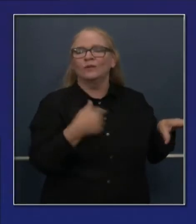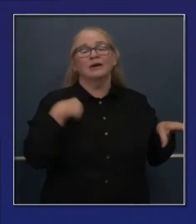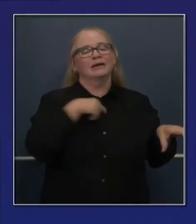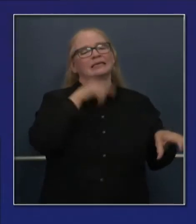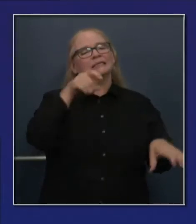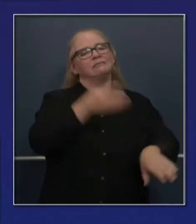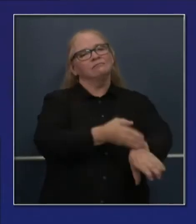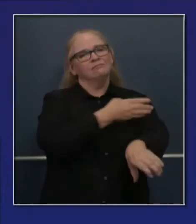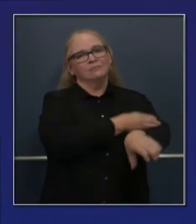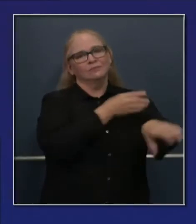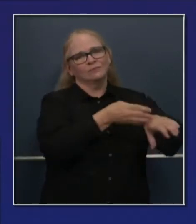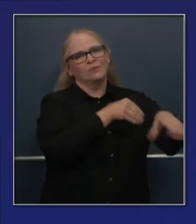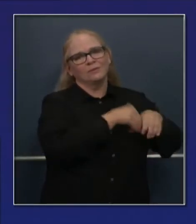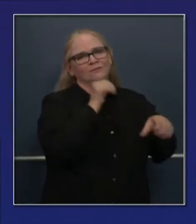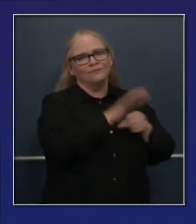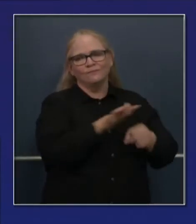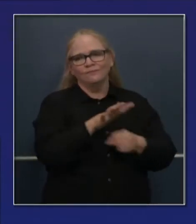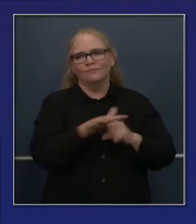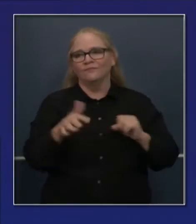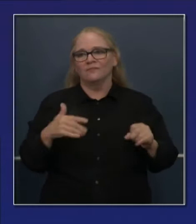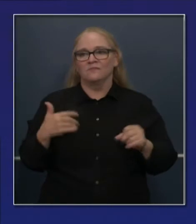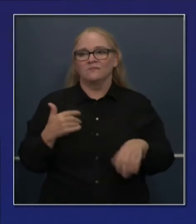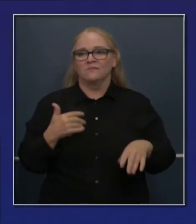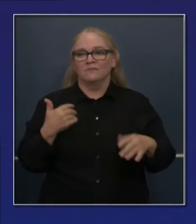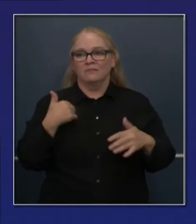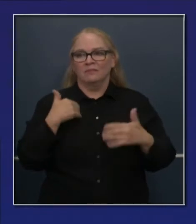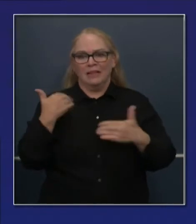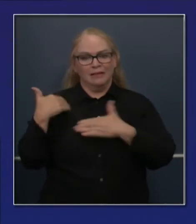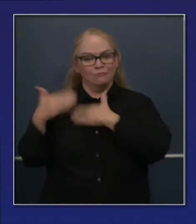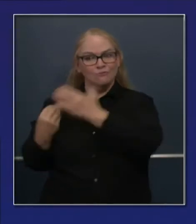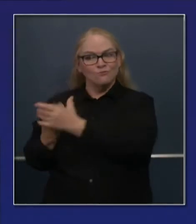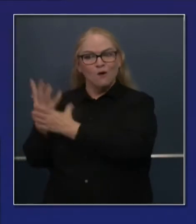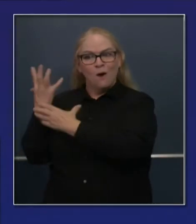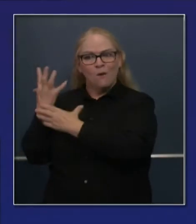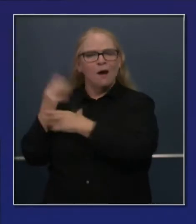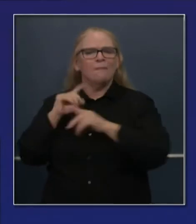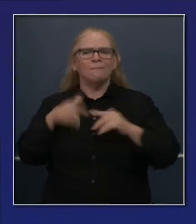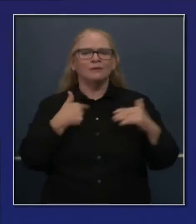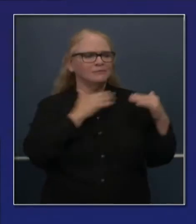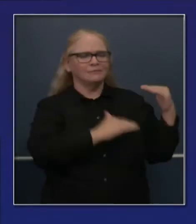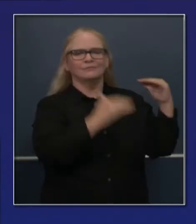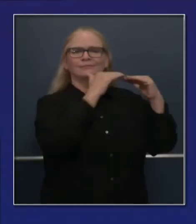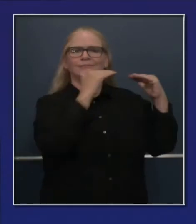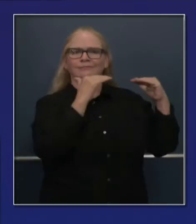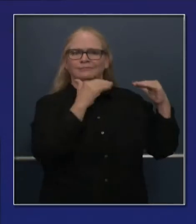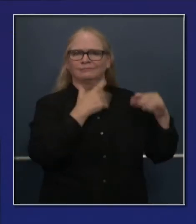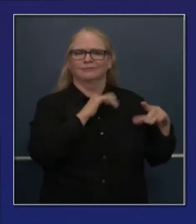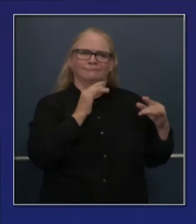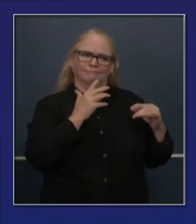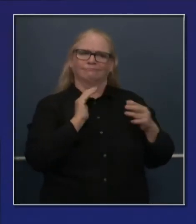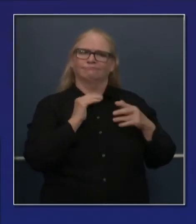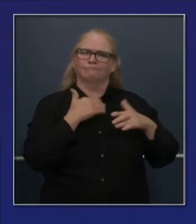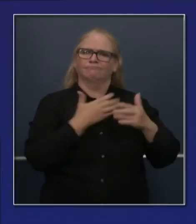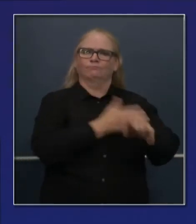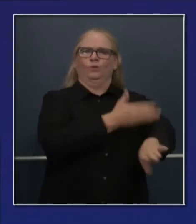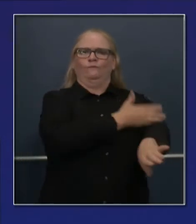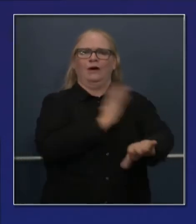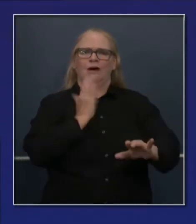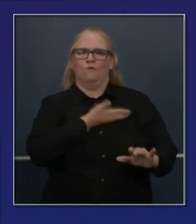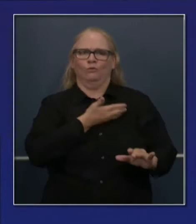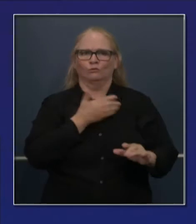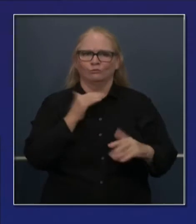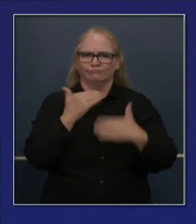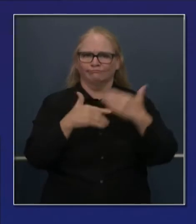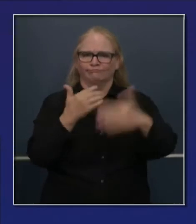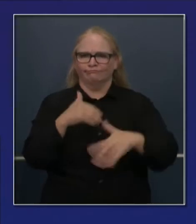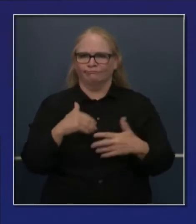technology is catching up. Our efforts need to be advanced in this space. But I am confident in our capacity to deal with